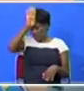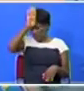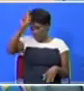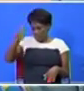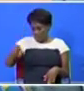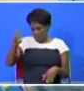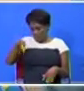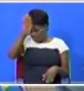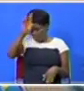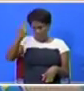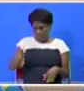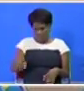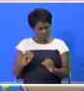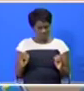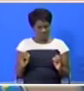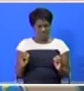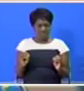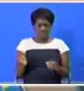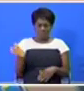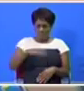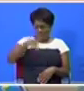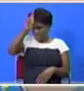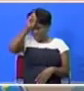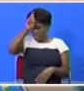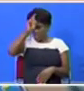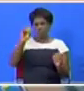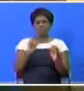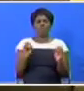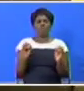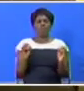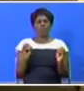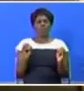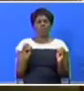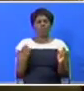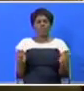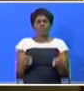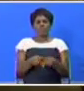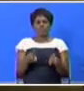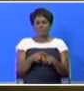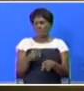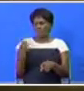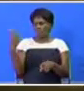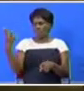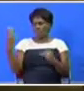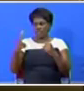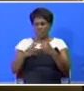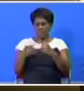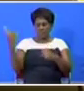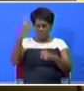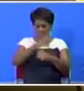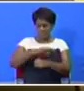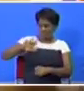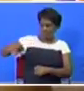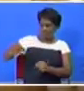hatuendi Dubai. Sisi haturudi Misri. Tunaenda Kanani. Even though there are only 47 days left to the